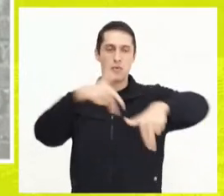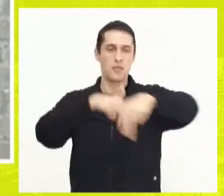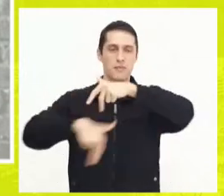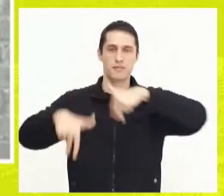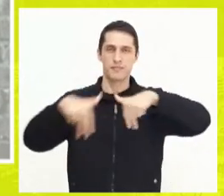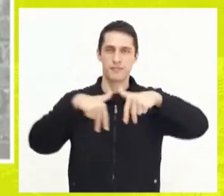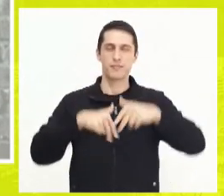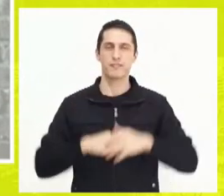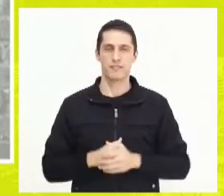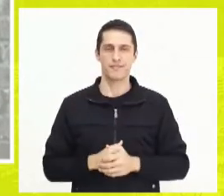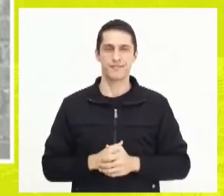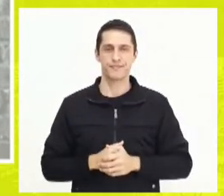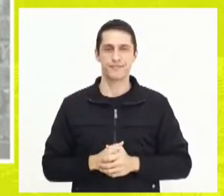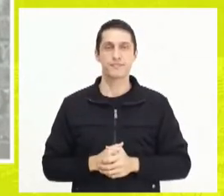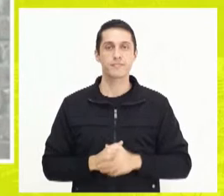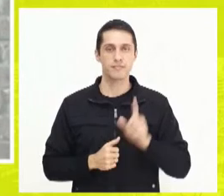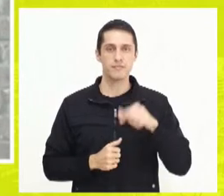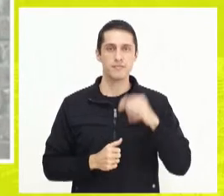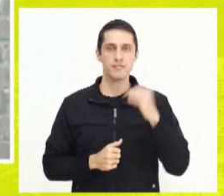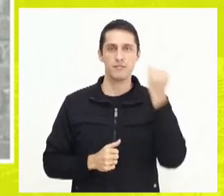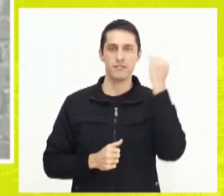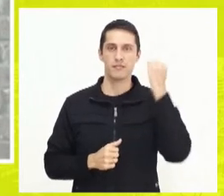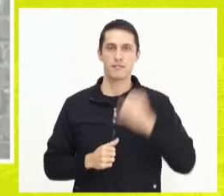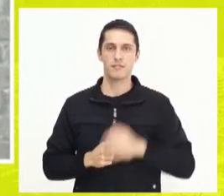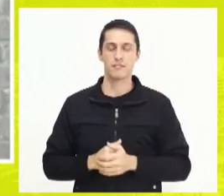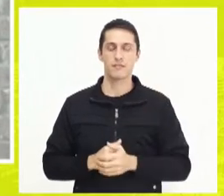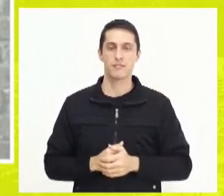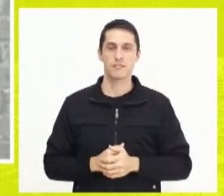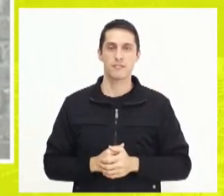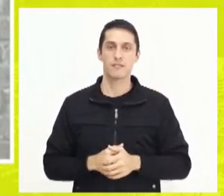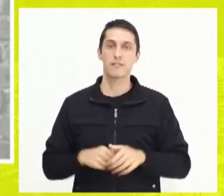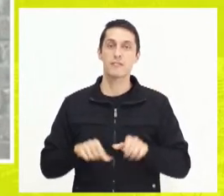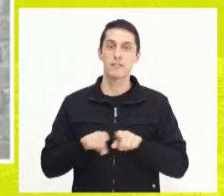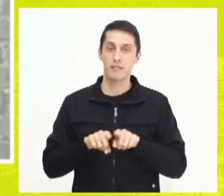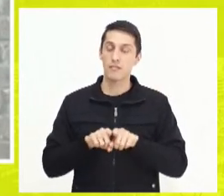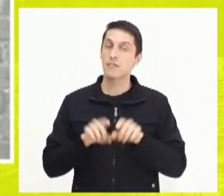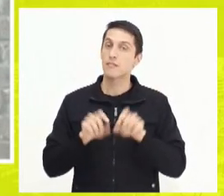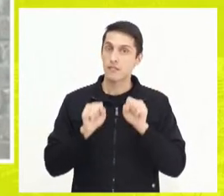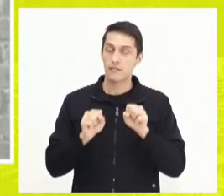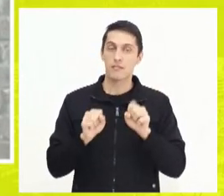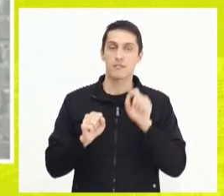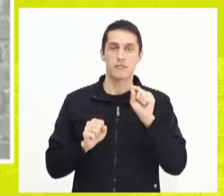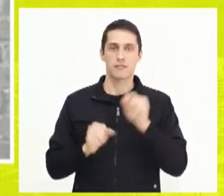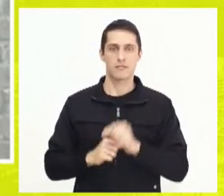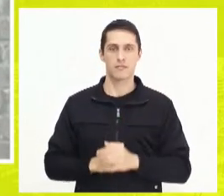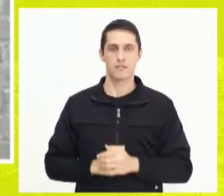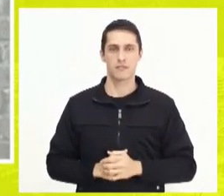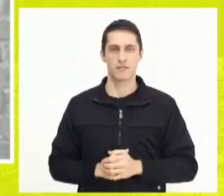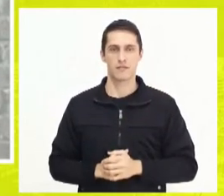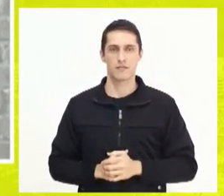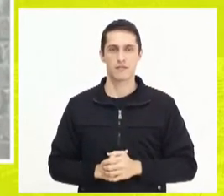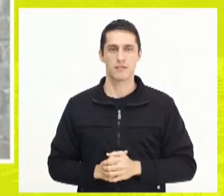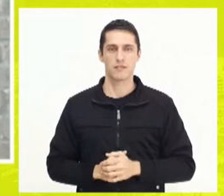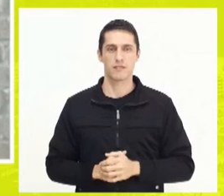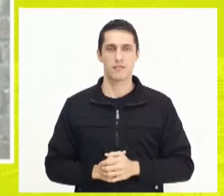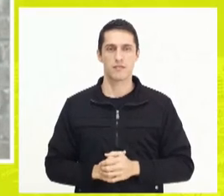it can be passed on to the ones surrounding us so this is really important it could be interesting even the little guide